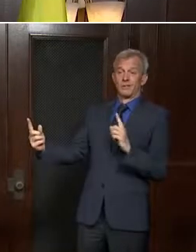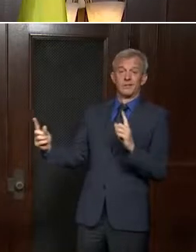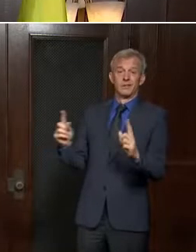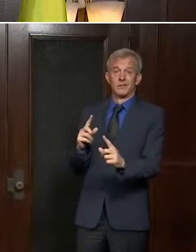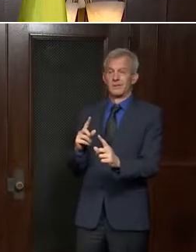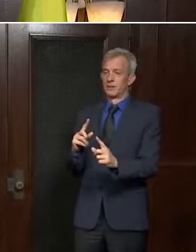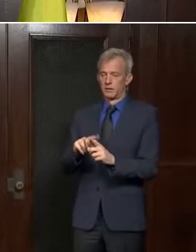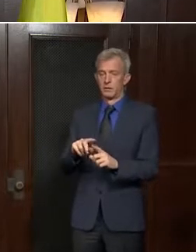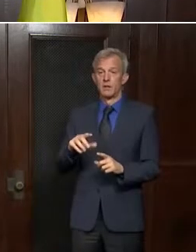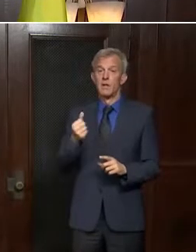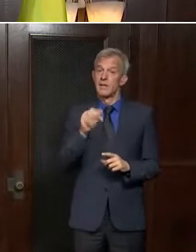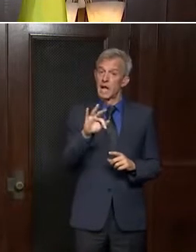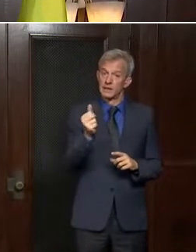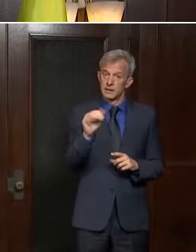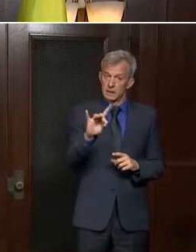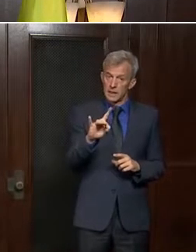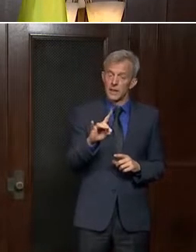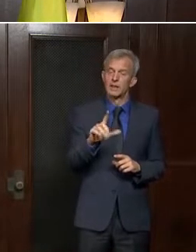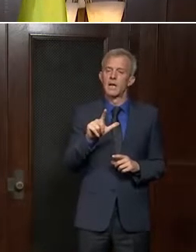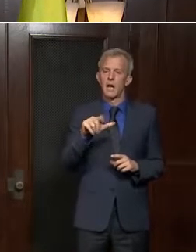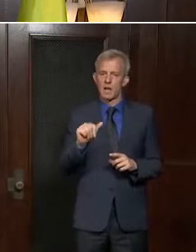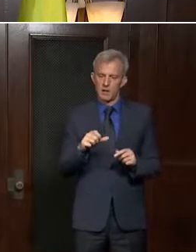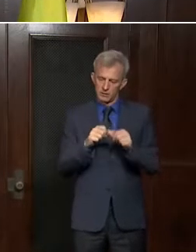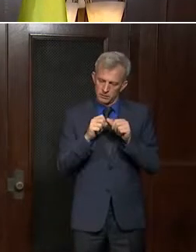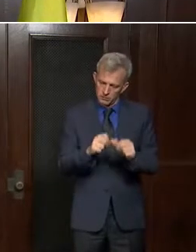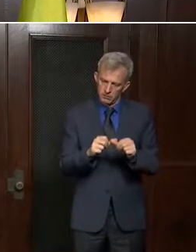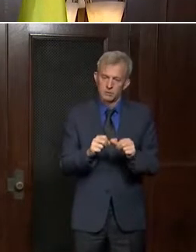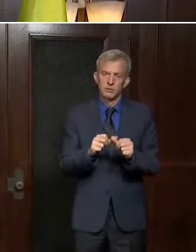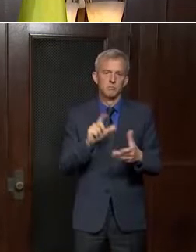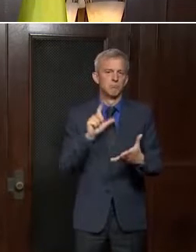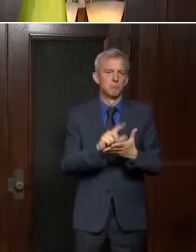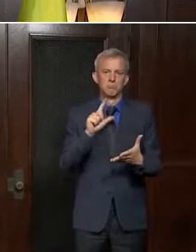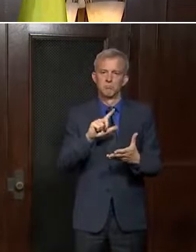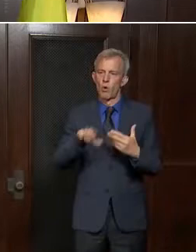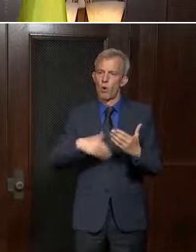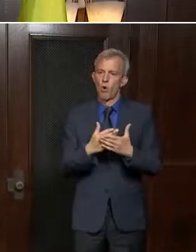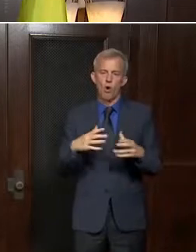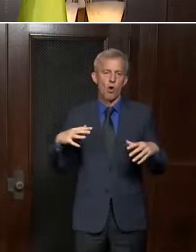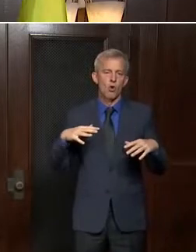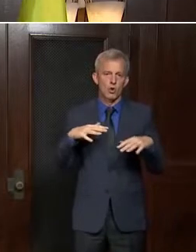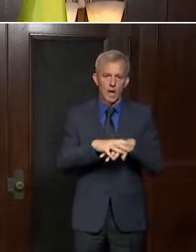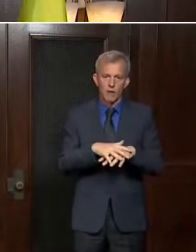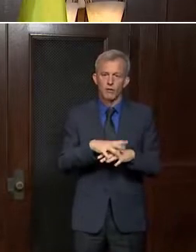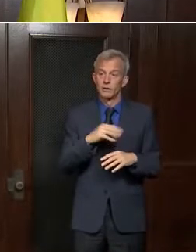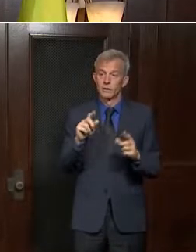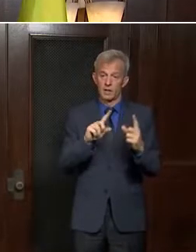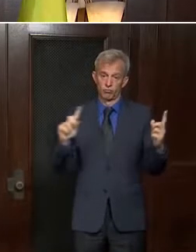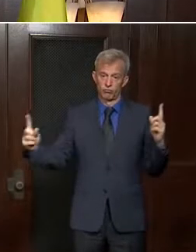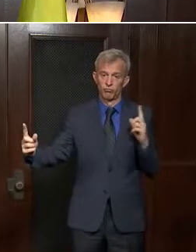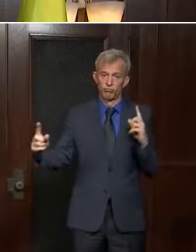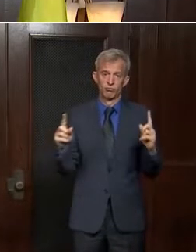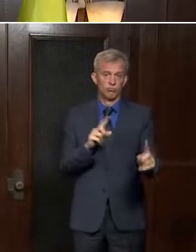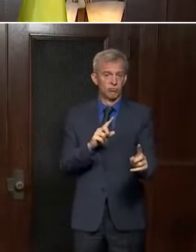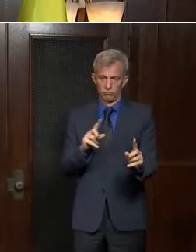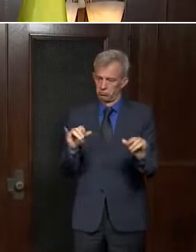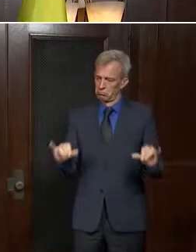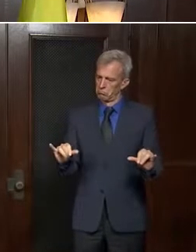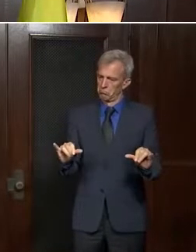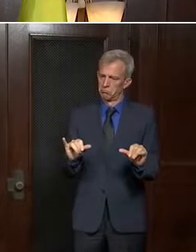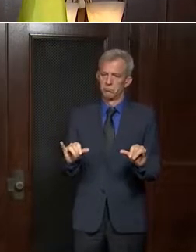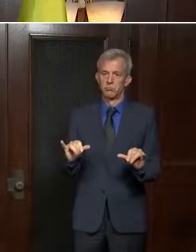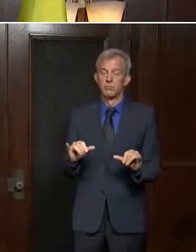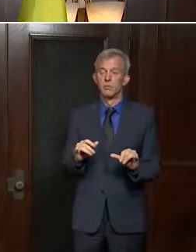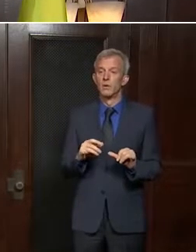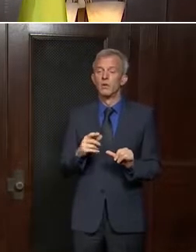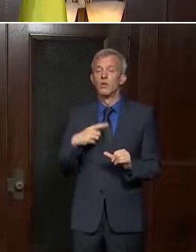Angeles declared an emergency and maintained its ban on all gatherings. And the two cities saw pretty different outcomes. According